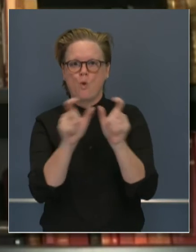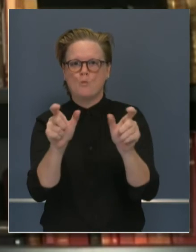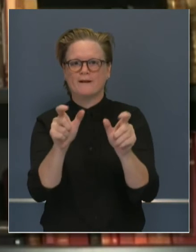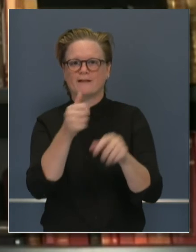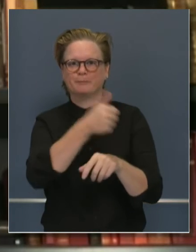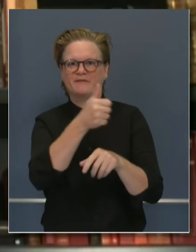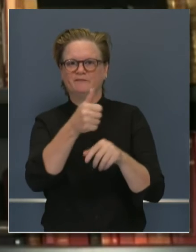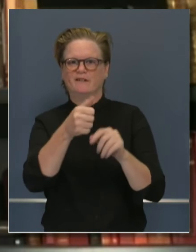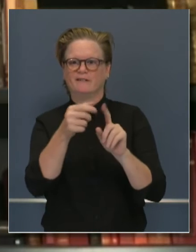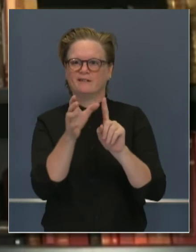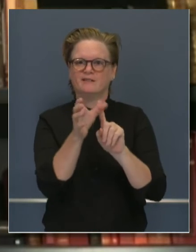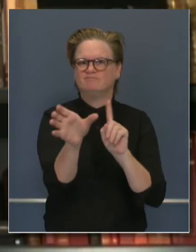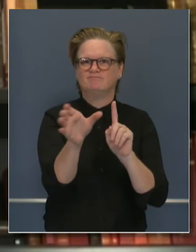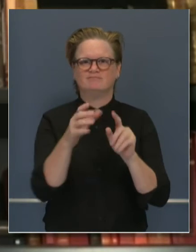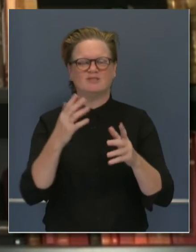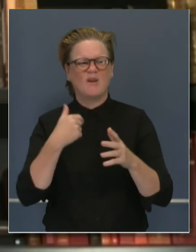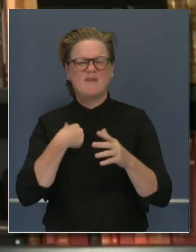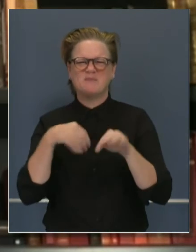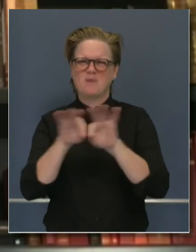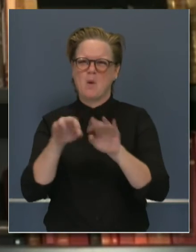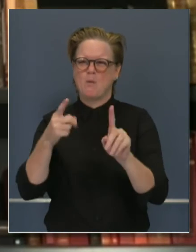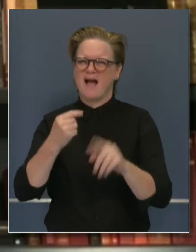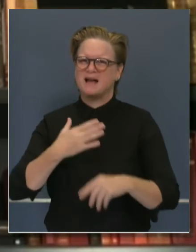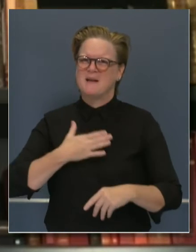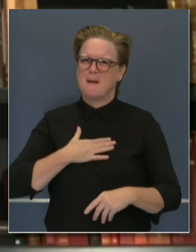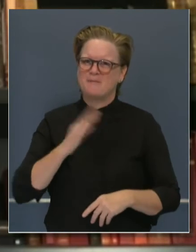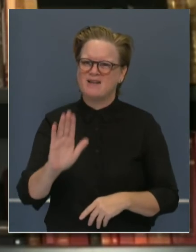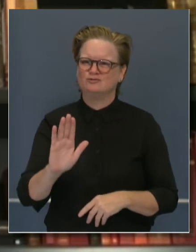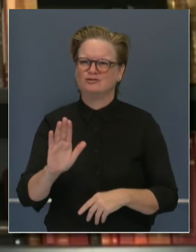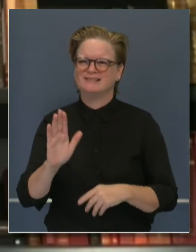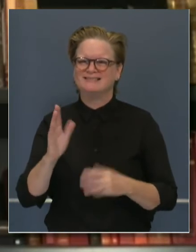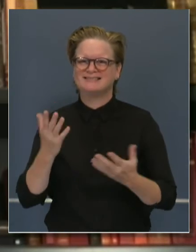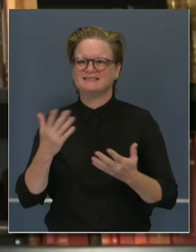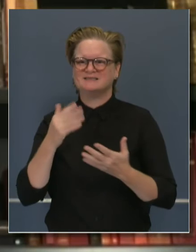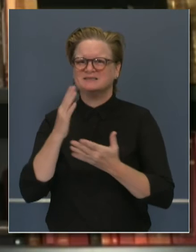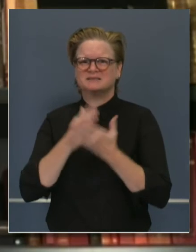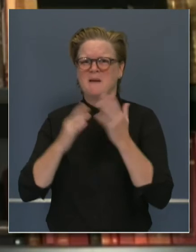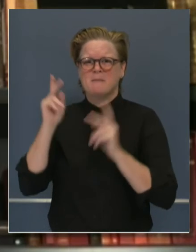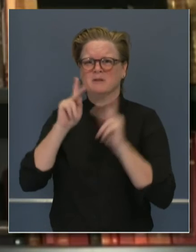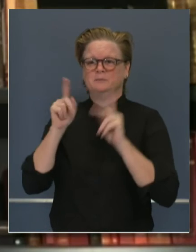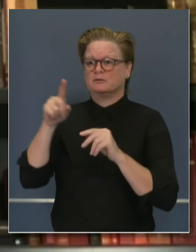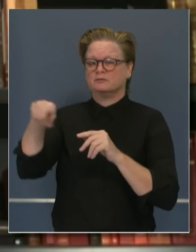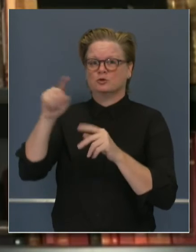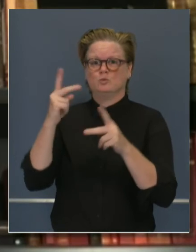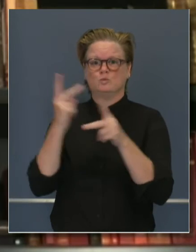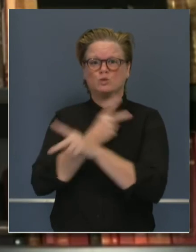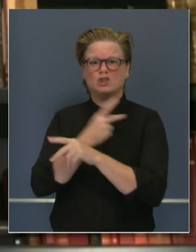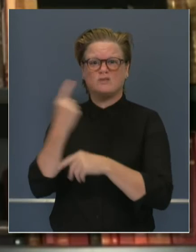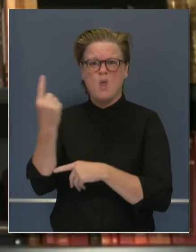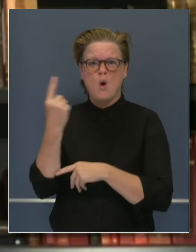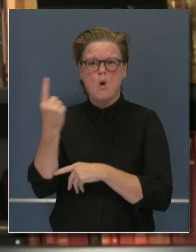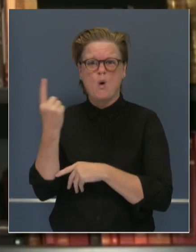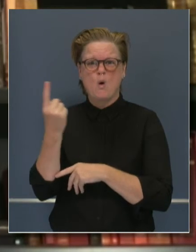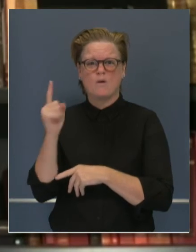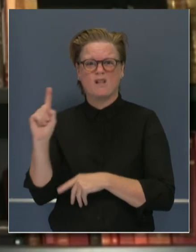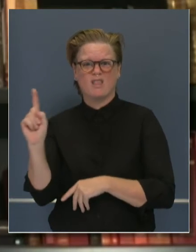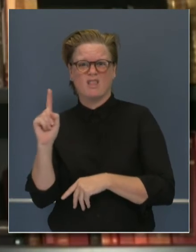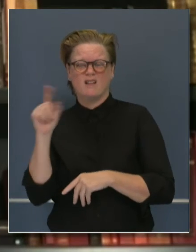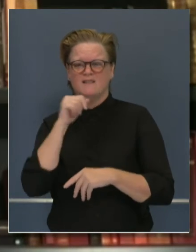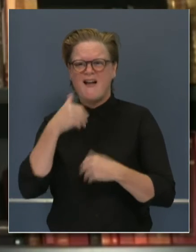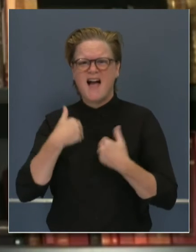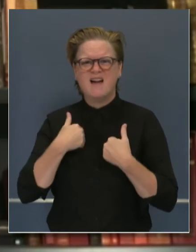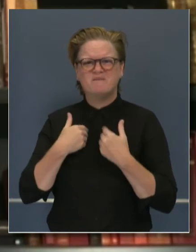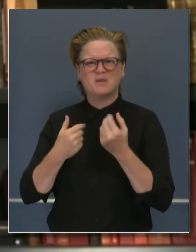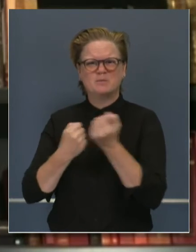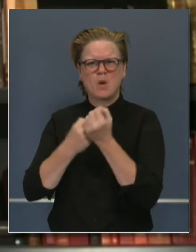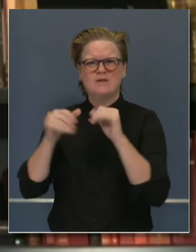for people that don't have the supports of people that are in my position, that don't have the resources of people in my position, and those that are